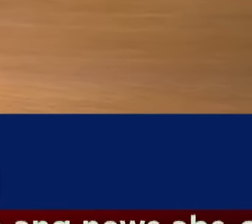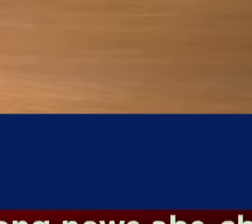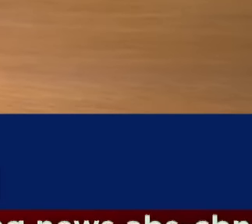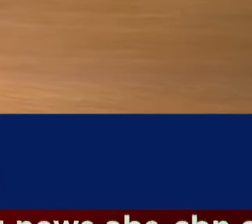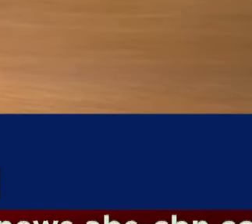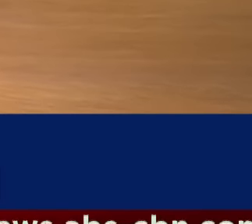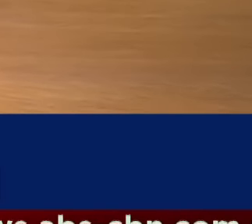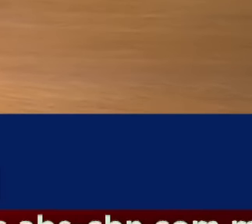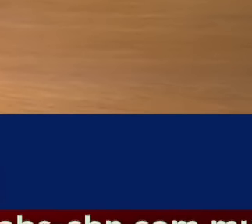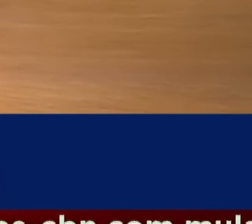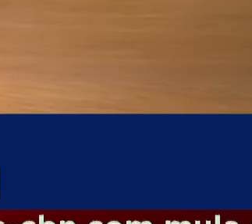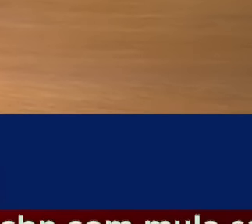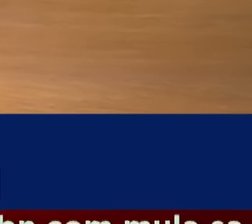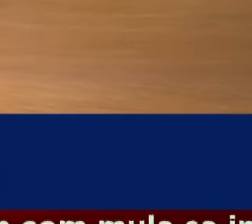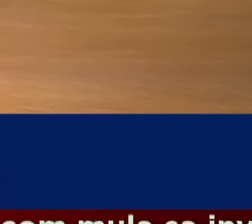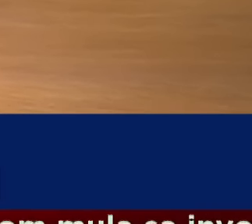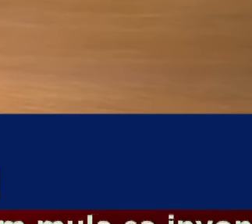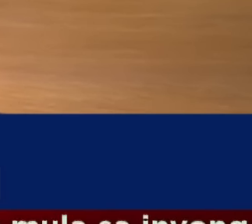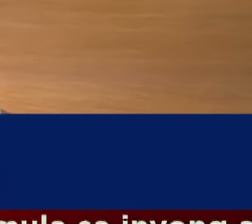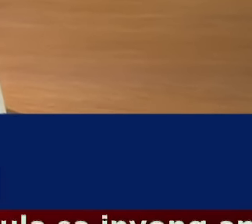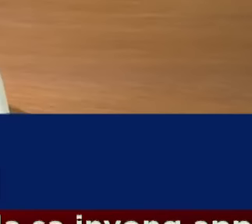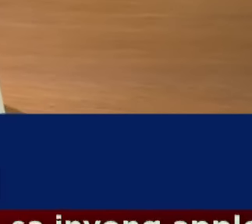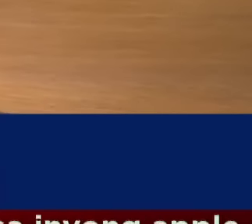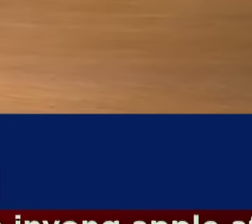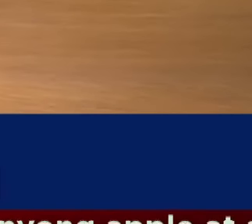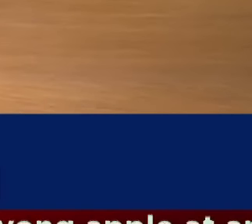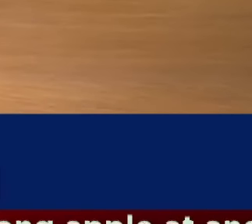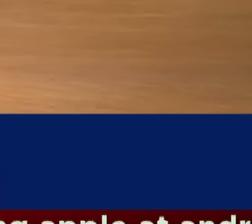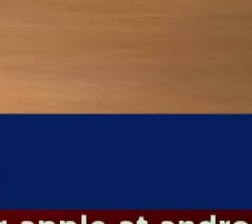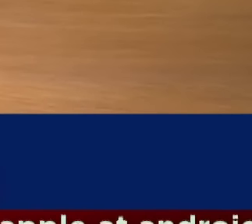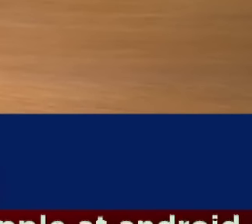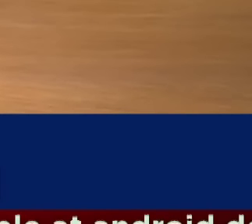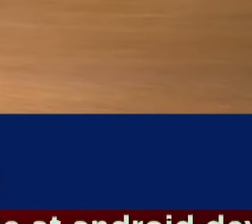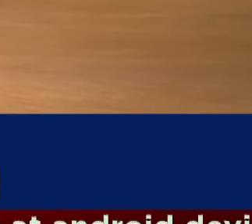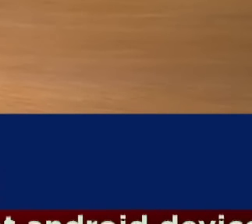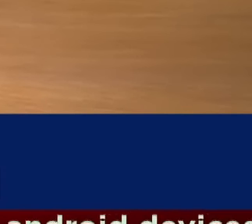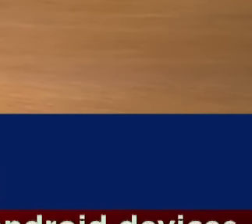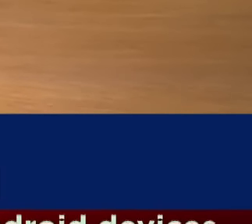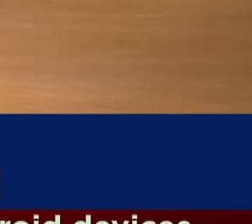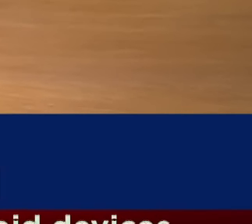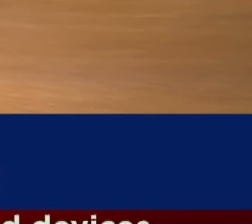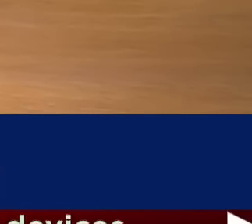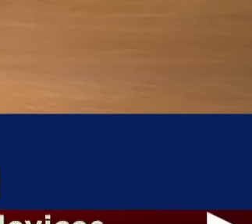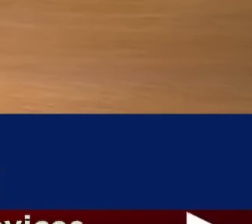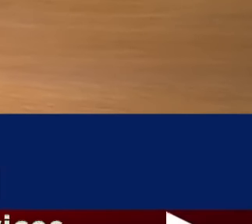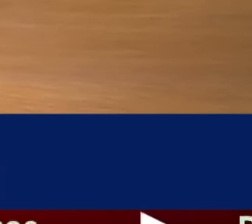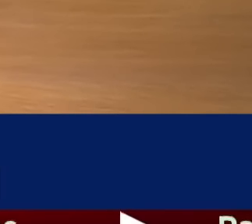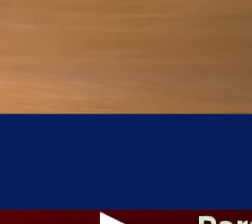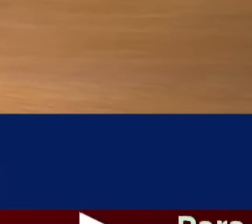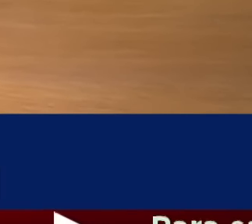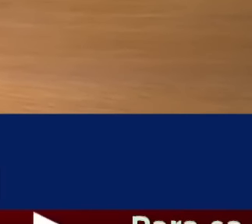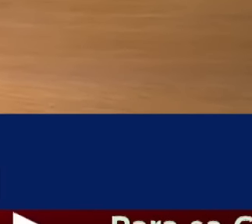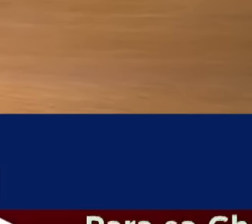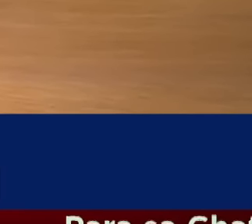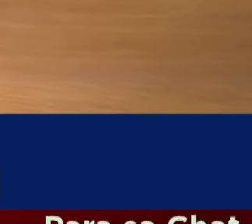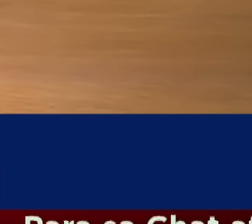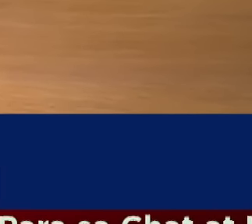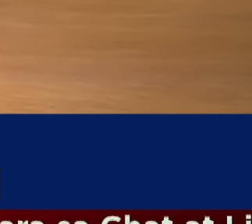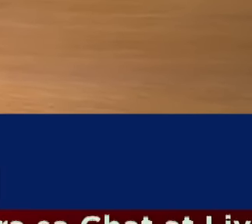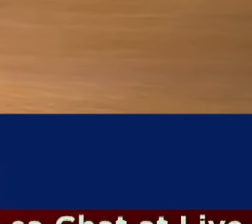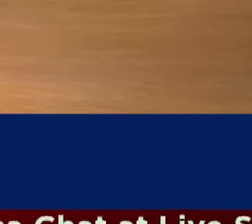greatest, most powerful tool, not just to improve the ease of doing business, but also against many forms of graft and